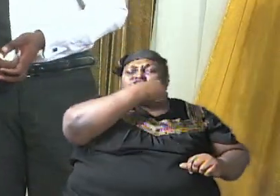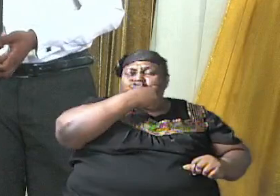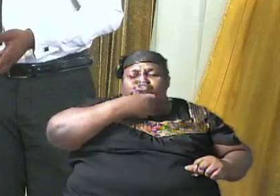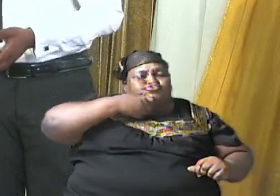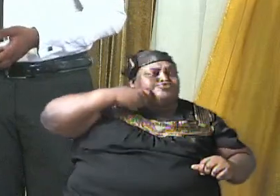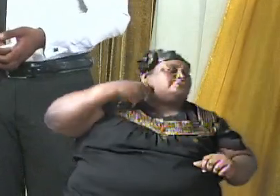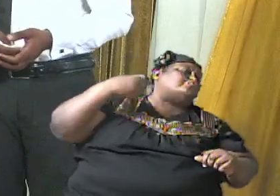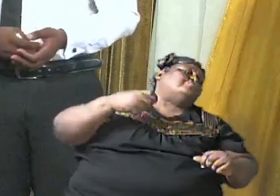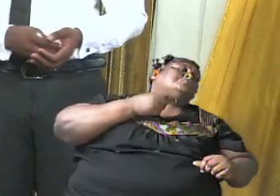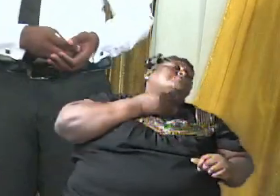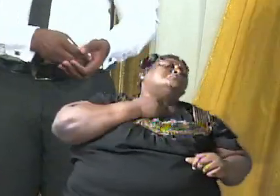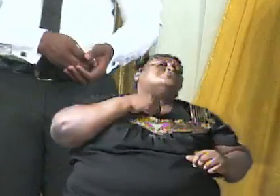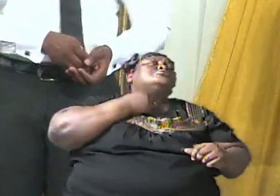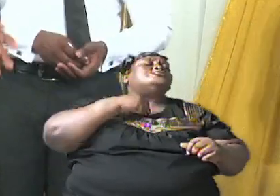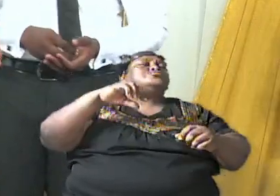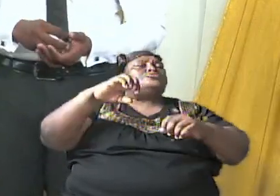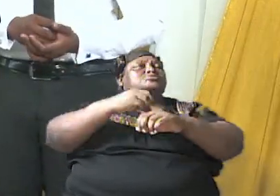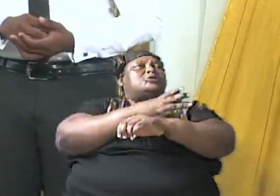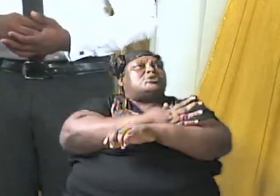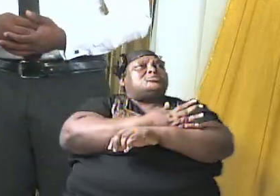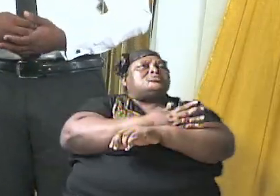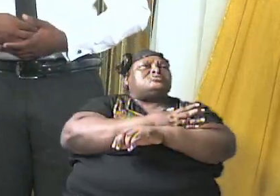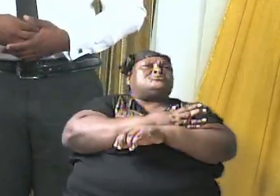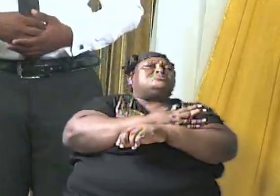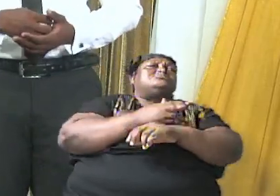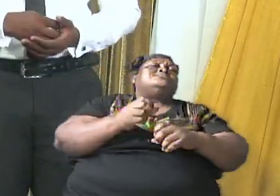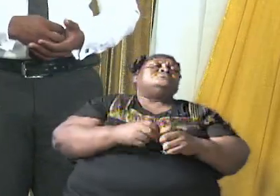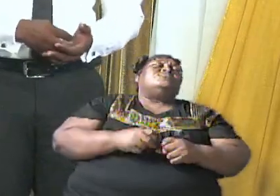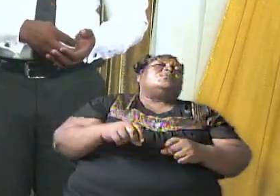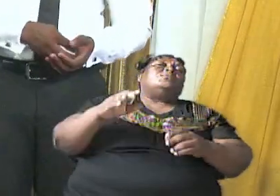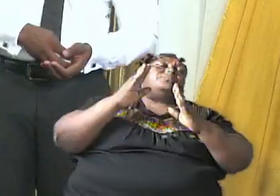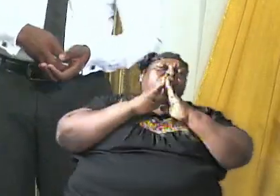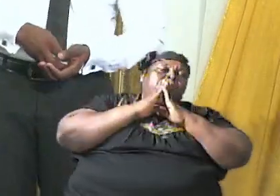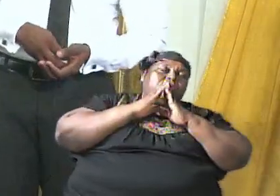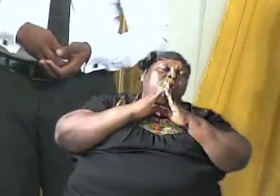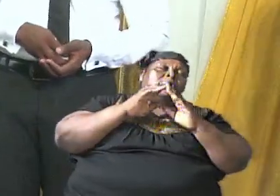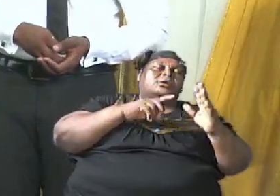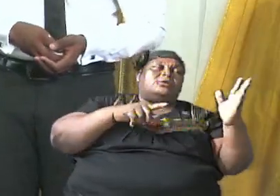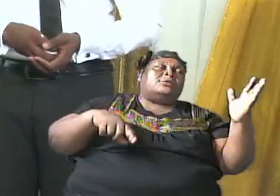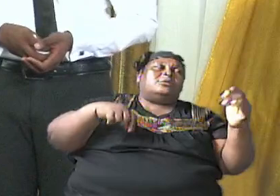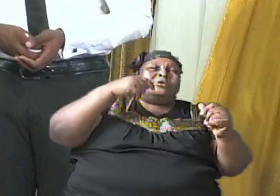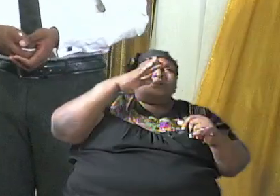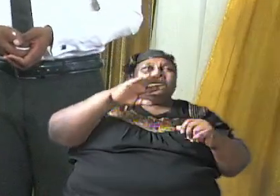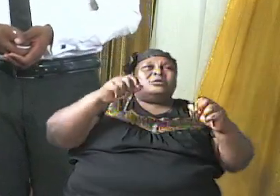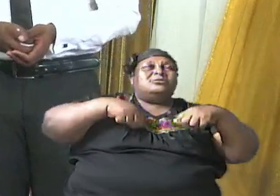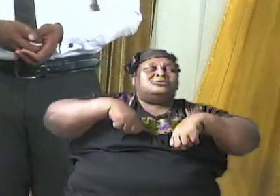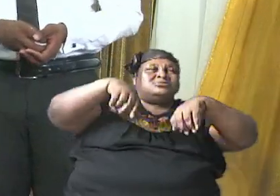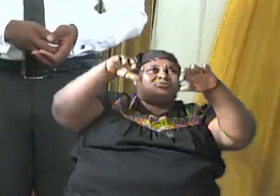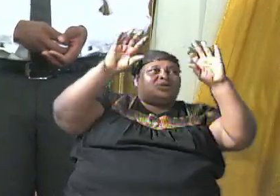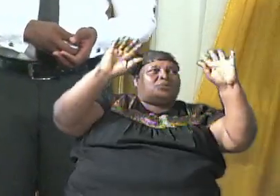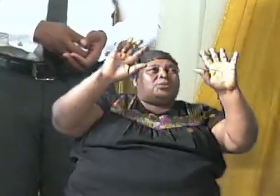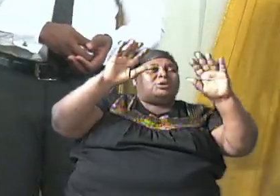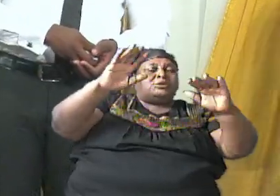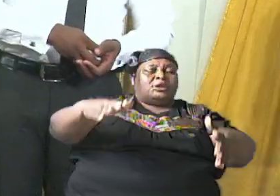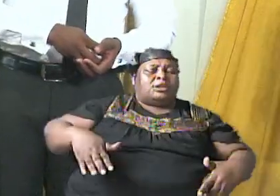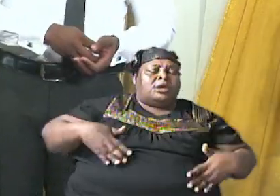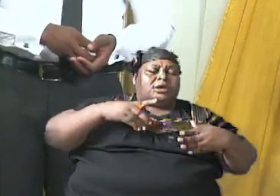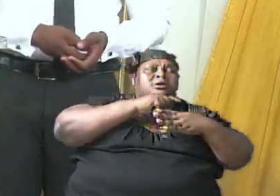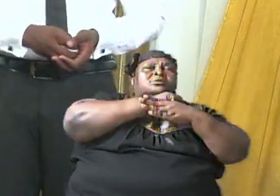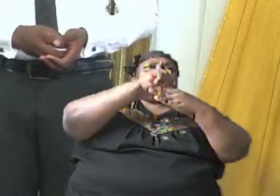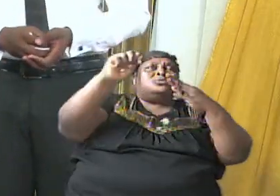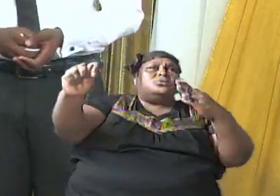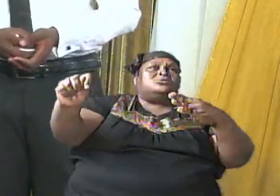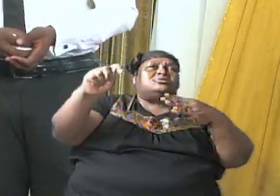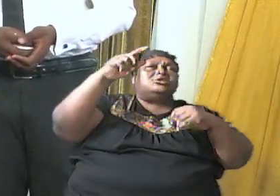Jesus. Lord God, as you dried up that cancer, we pray, Lord God, that she will surrender her life totally to